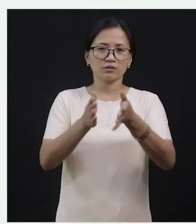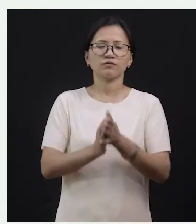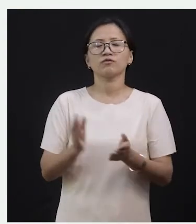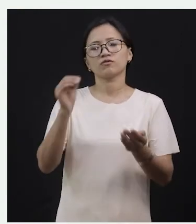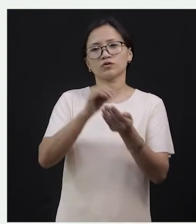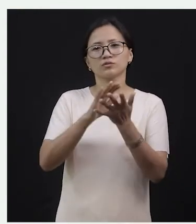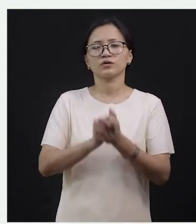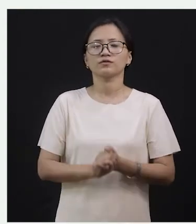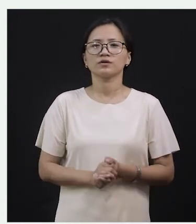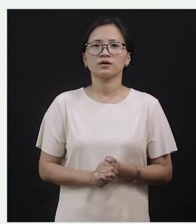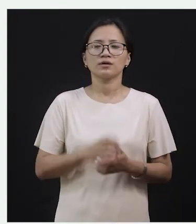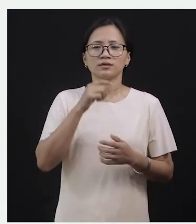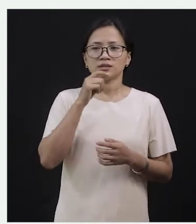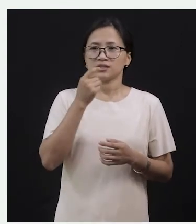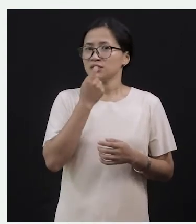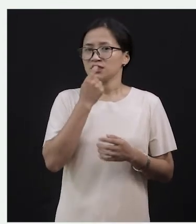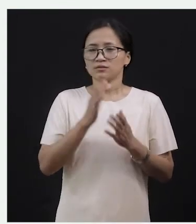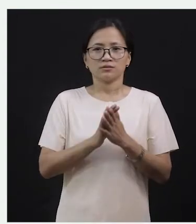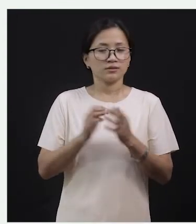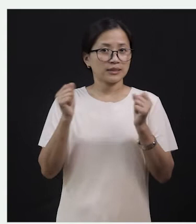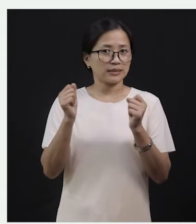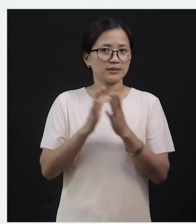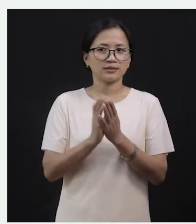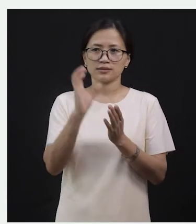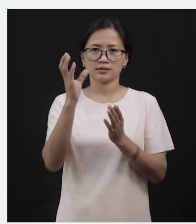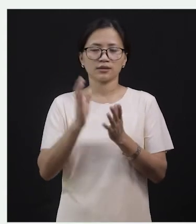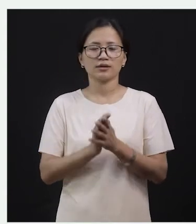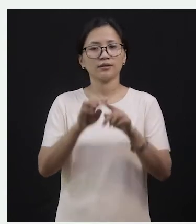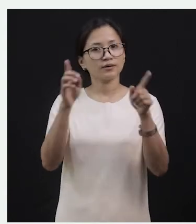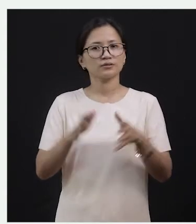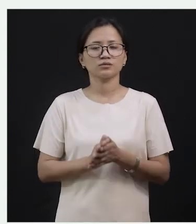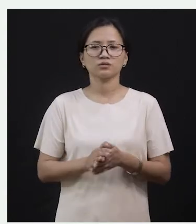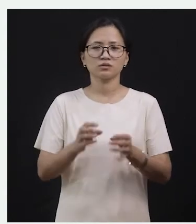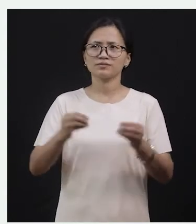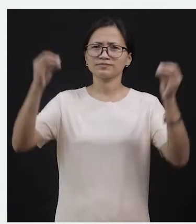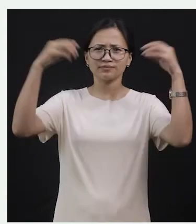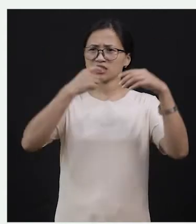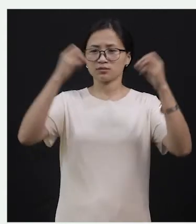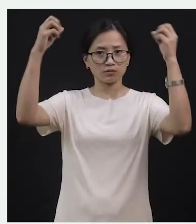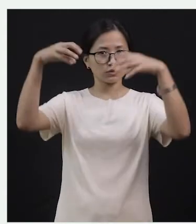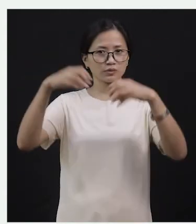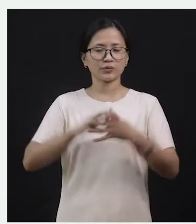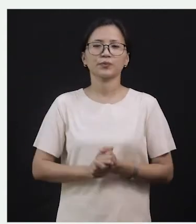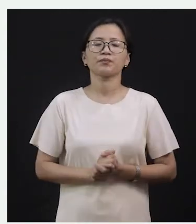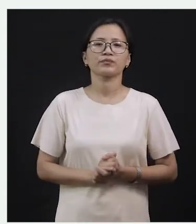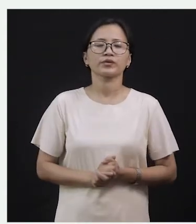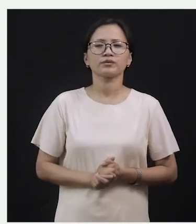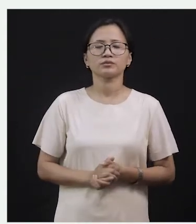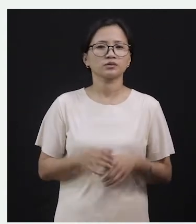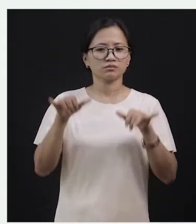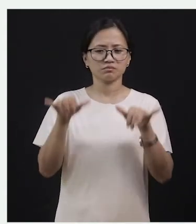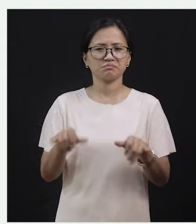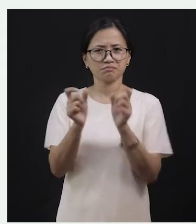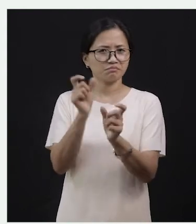ice and snow, okay? So human beings find it very difficult to stay in such cold areas. So